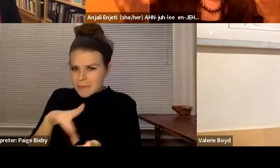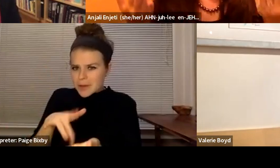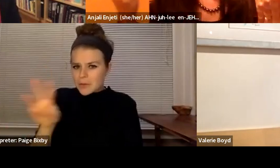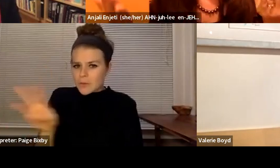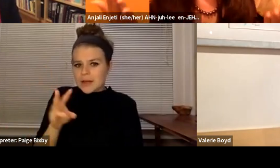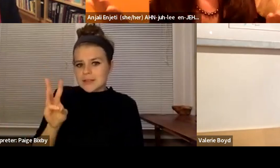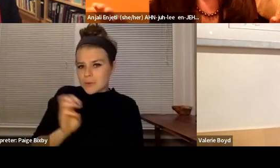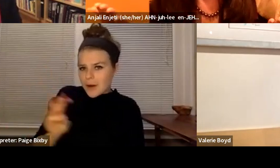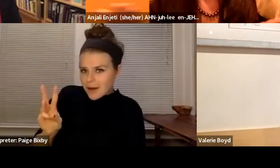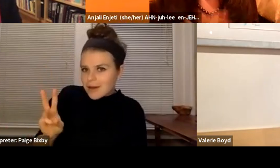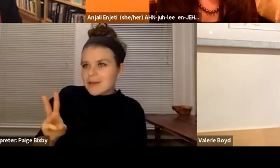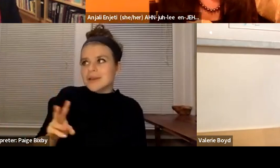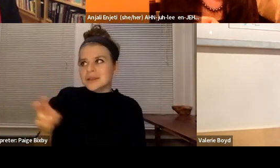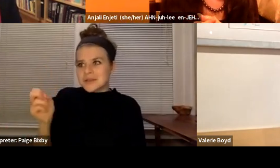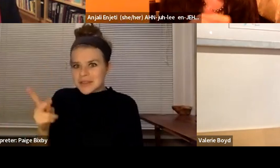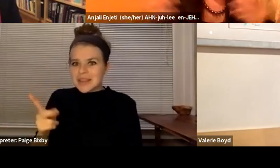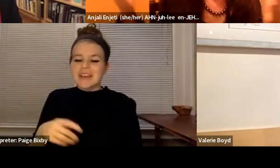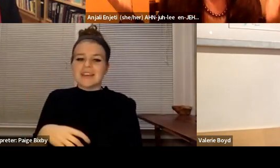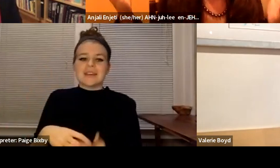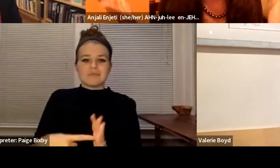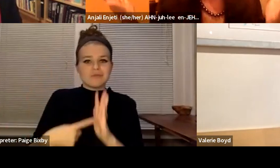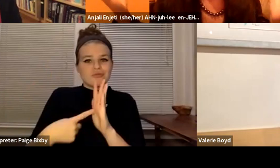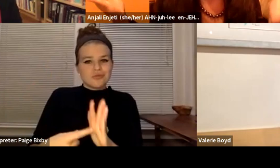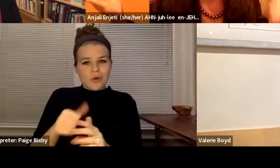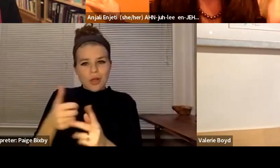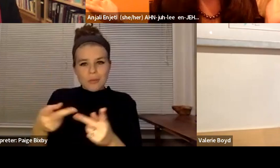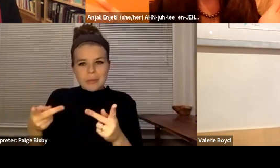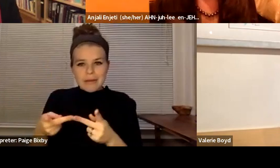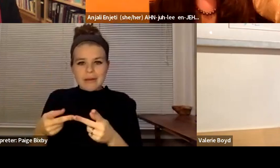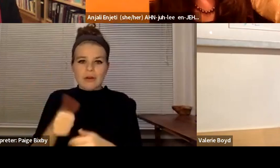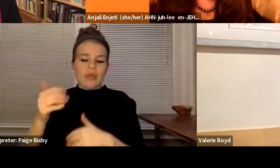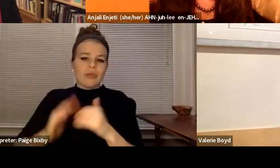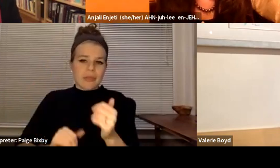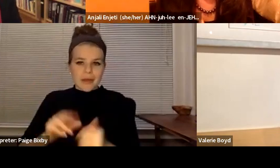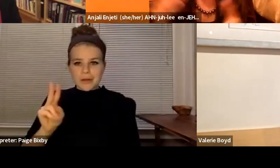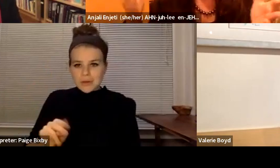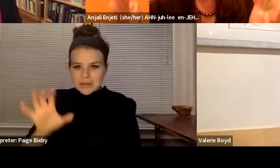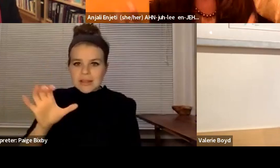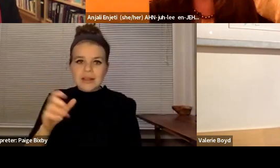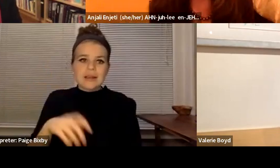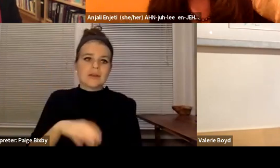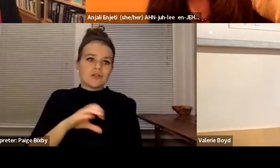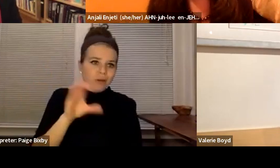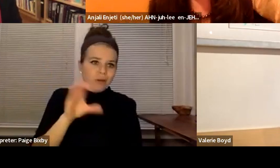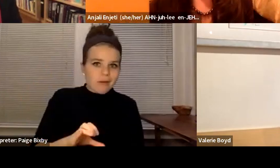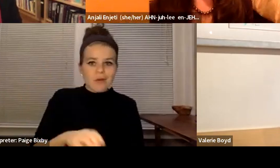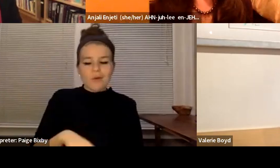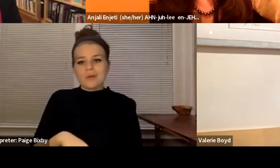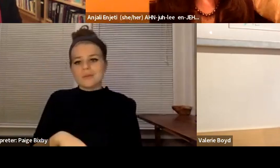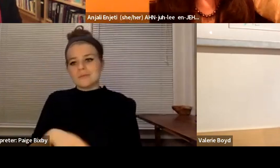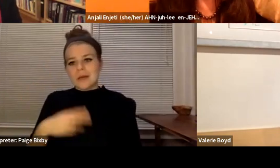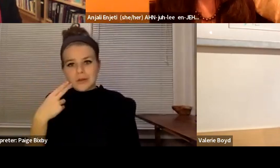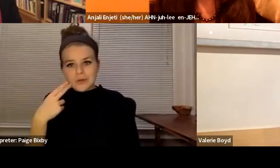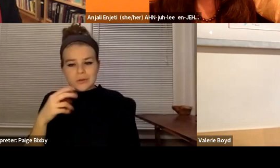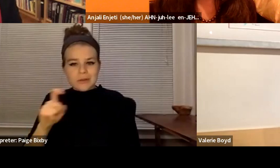know, here are Indians being depicted somewhere else besides, you know, New York City or Chicago or Houston or, you know. So it